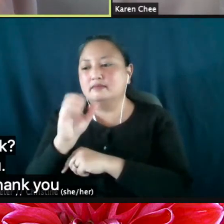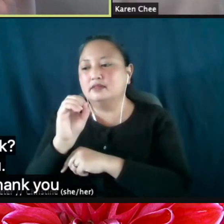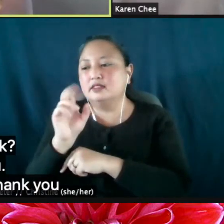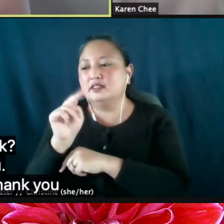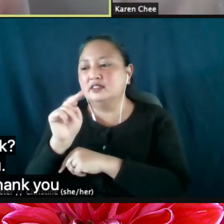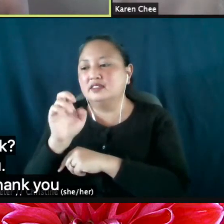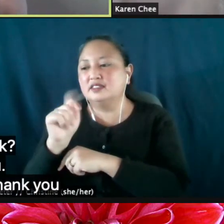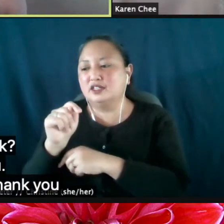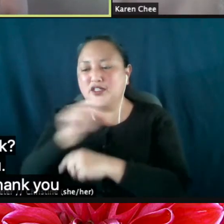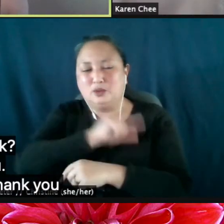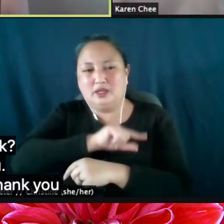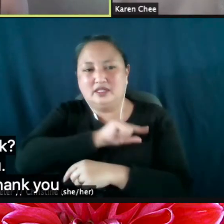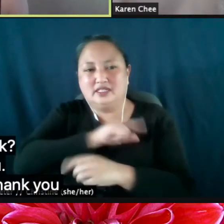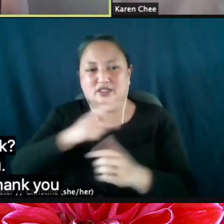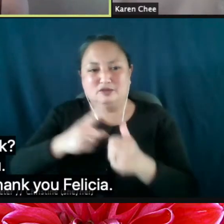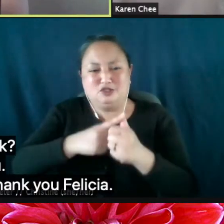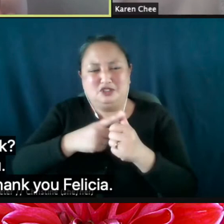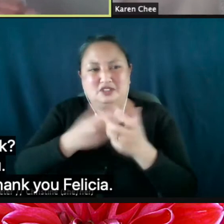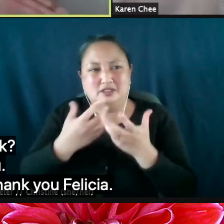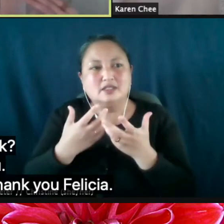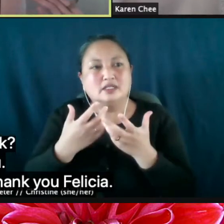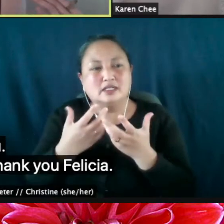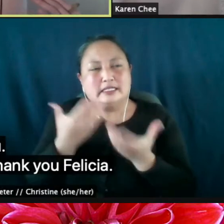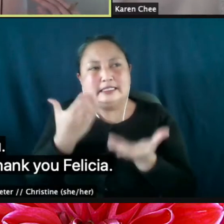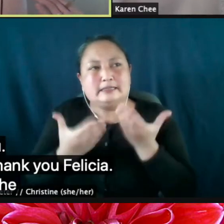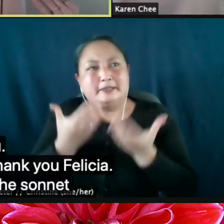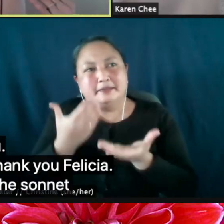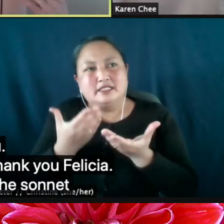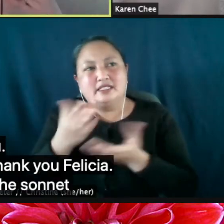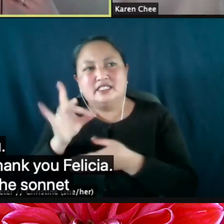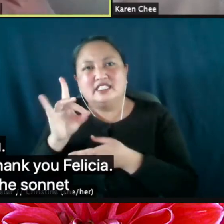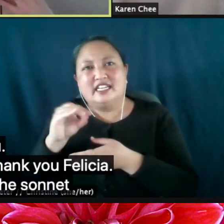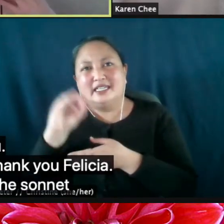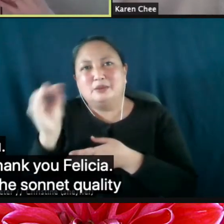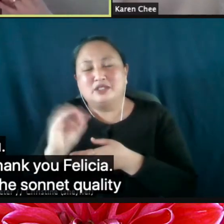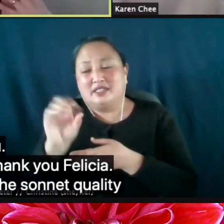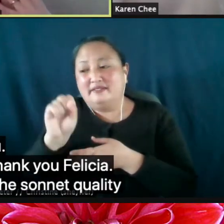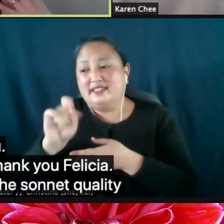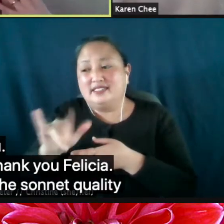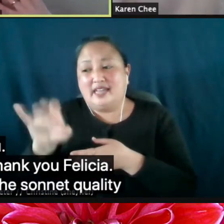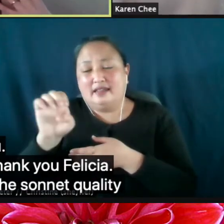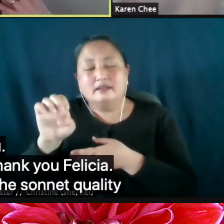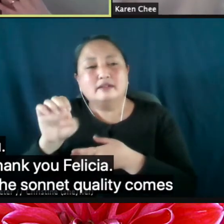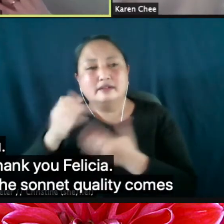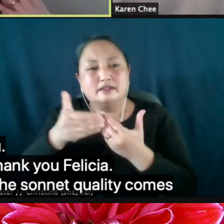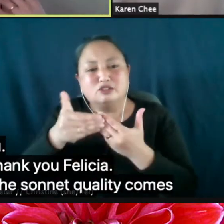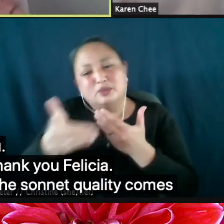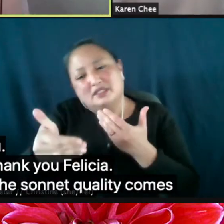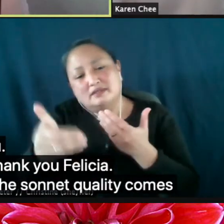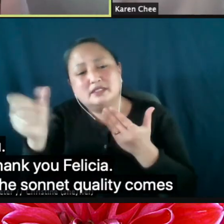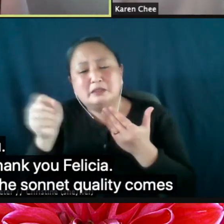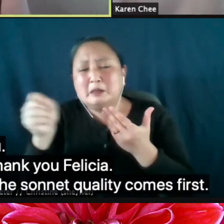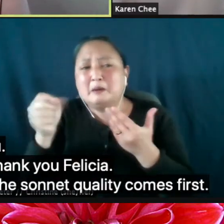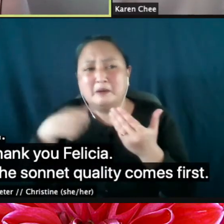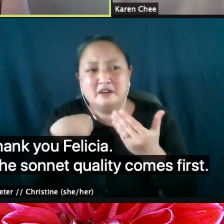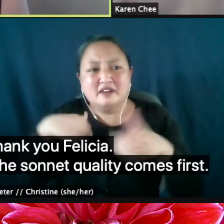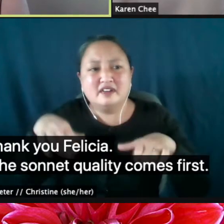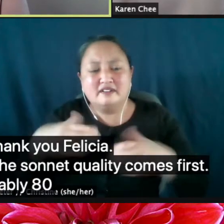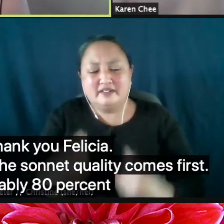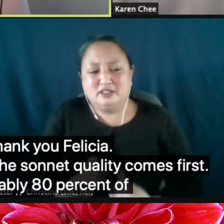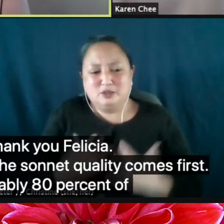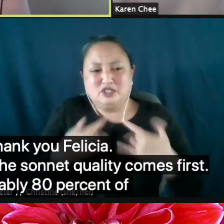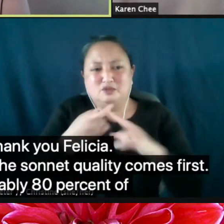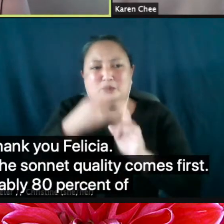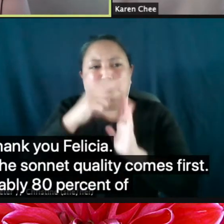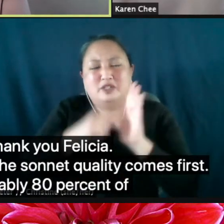And so it kind of like set probably, I would say like maybe like 80% of the style. The rest of it, yeah, I did like take inspiration from reading